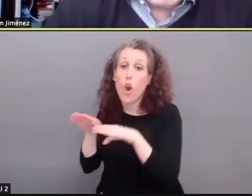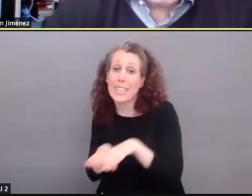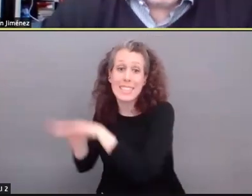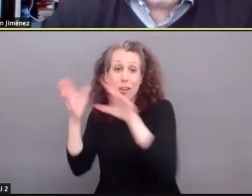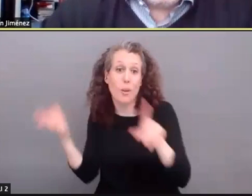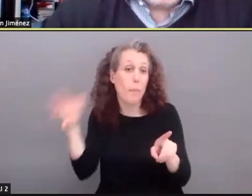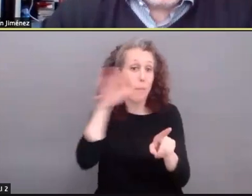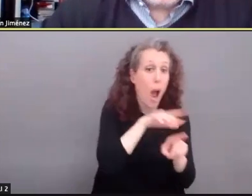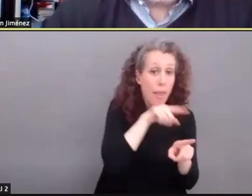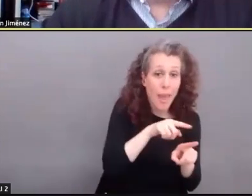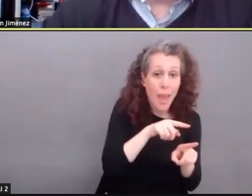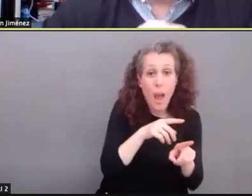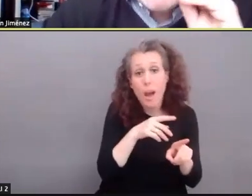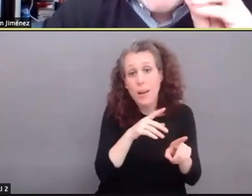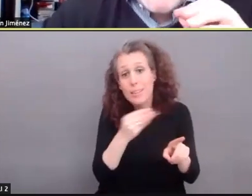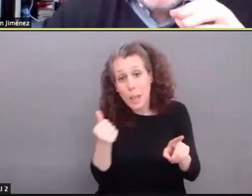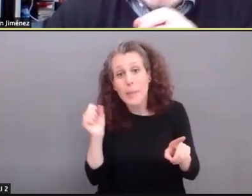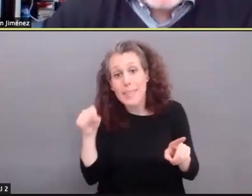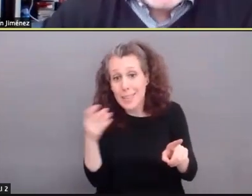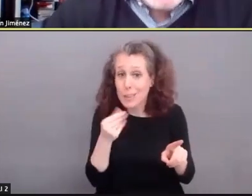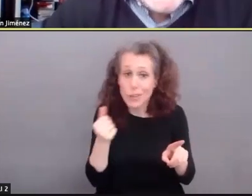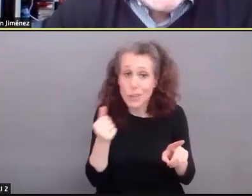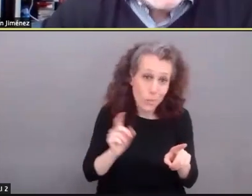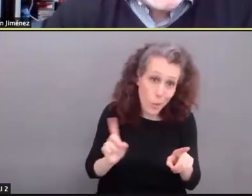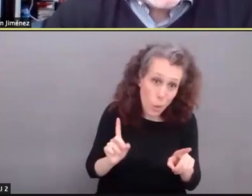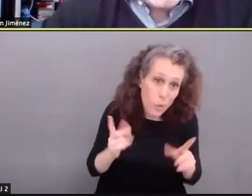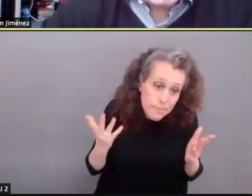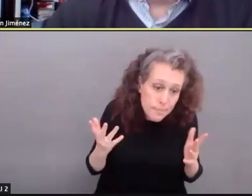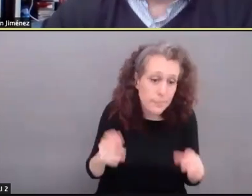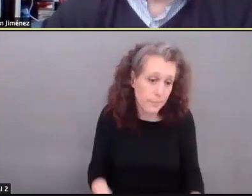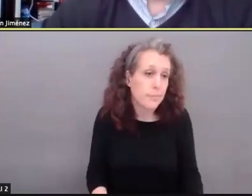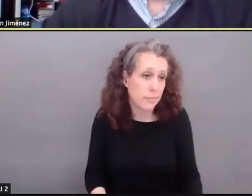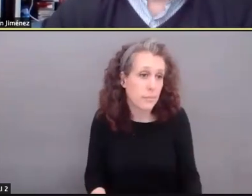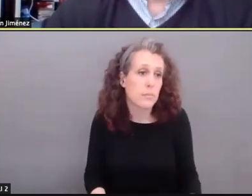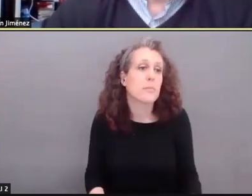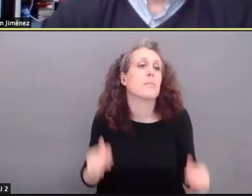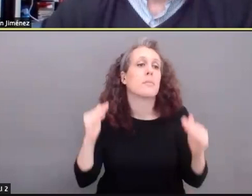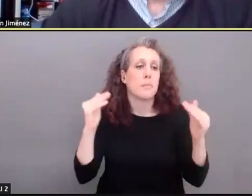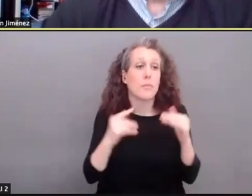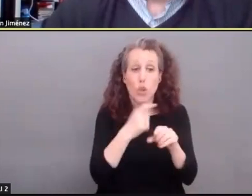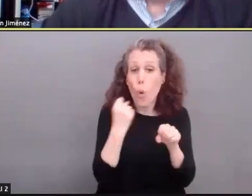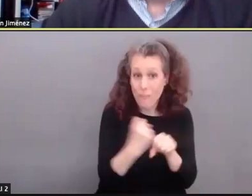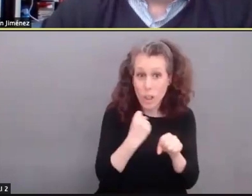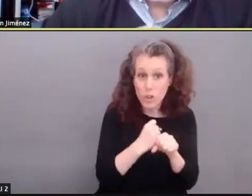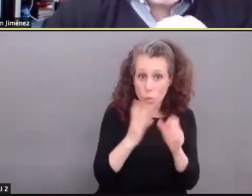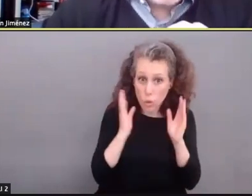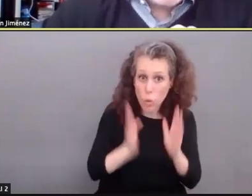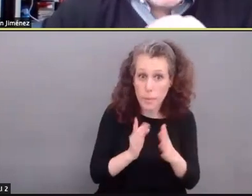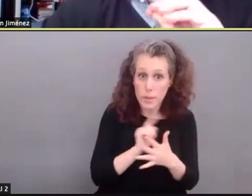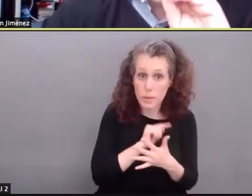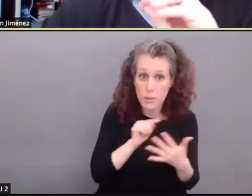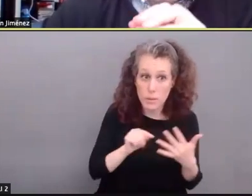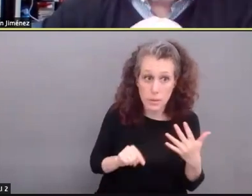case. And then these functional requirements that we are going to assess